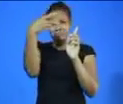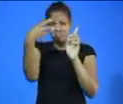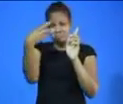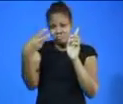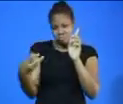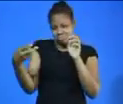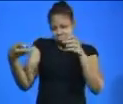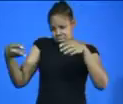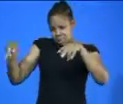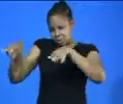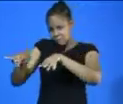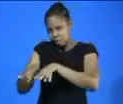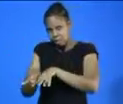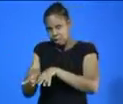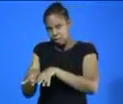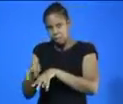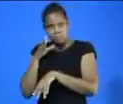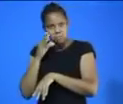when the